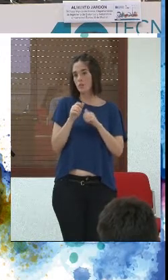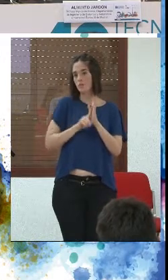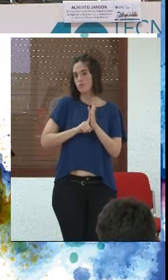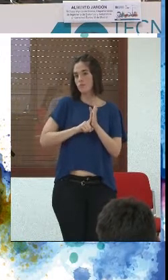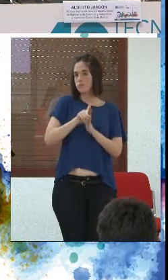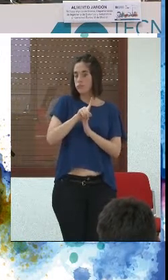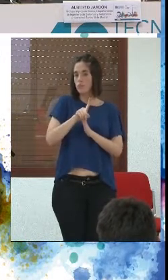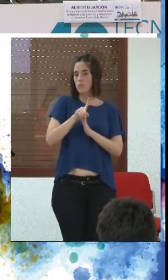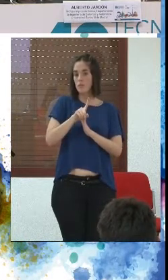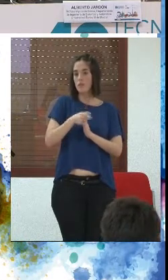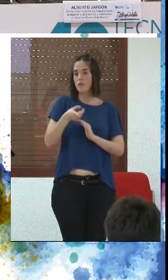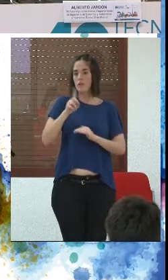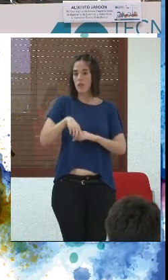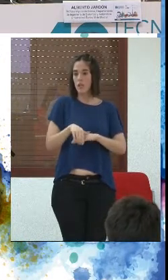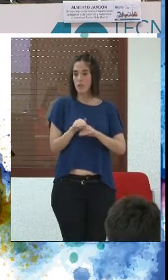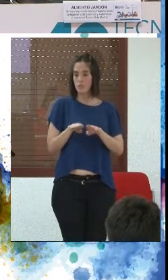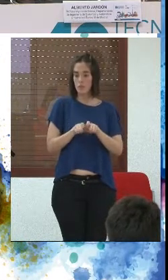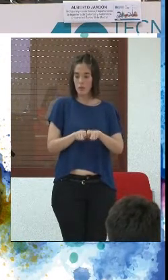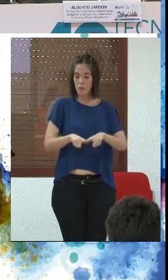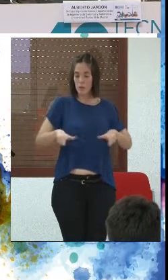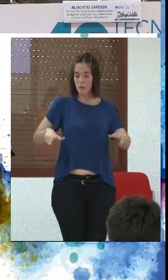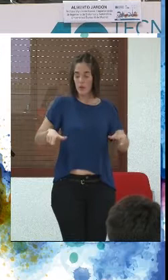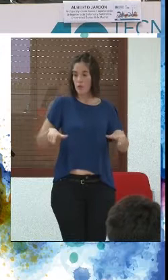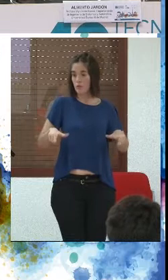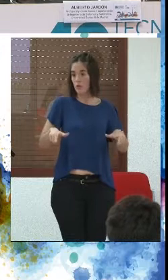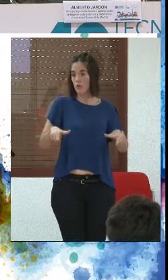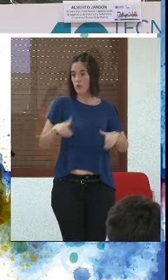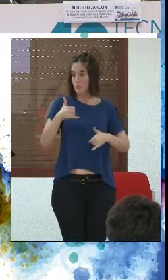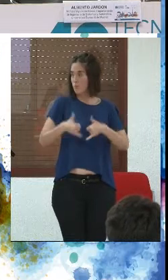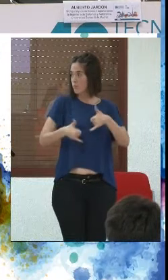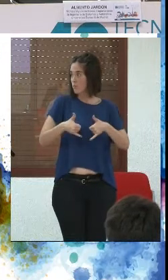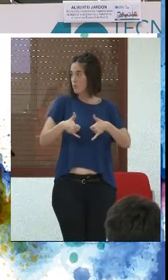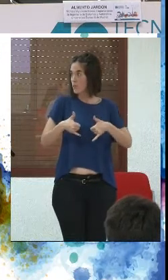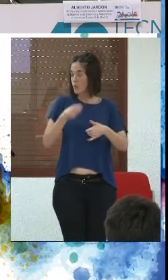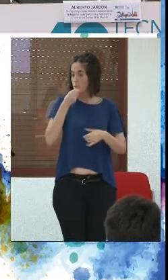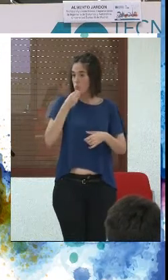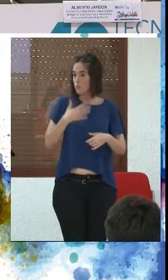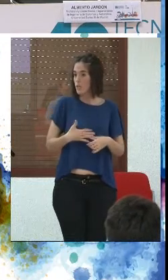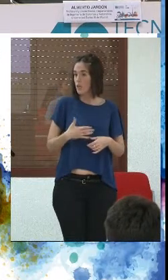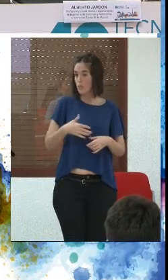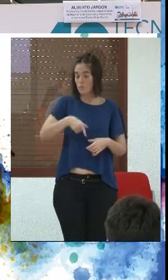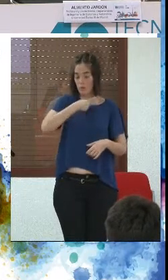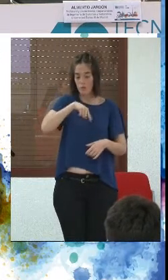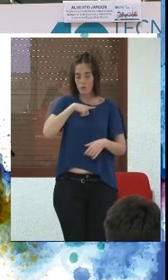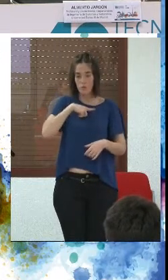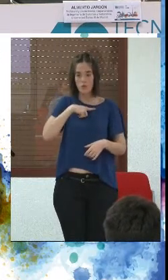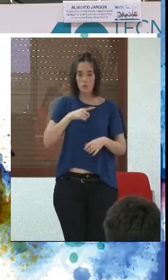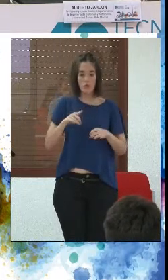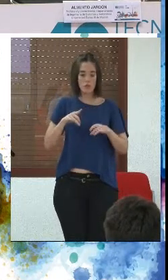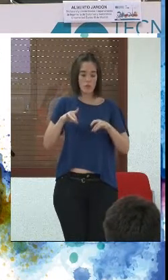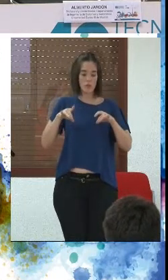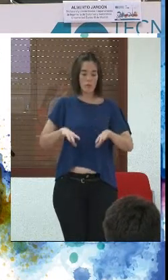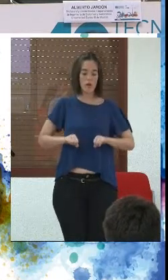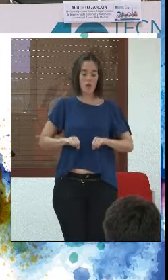much advanced. It has very good support, well balanced, like the platform that we see on the bottom of the